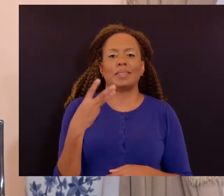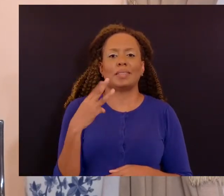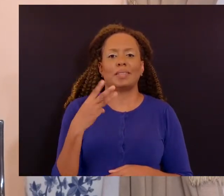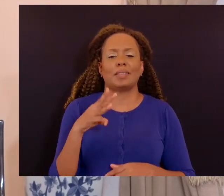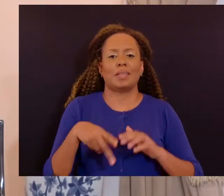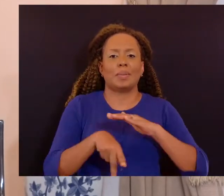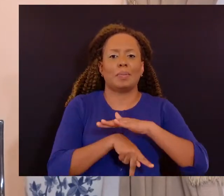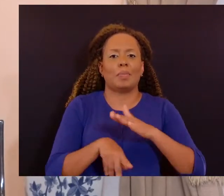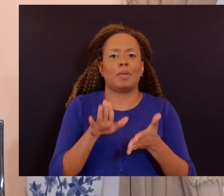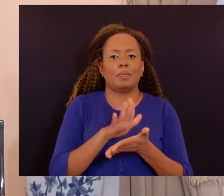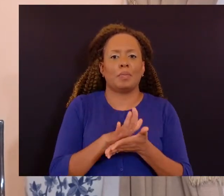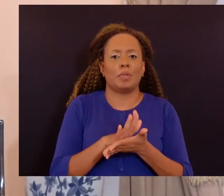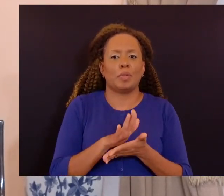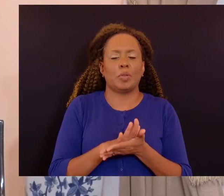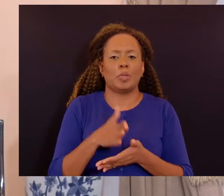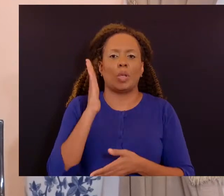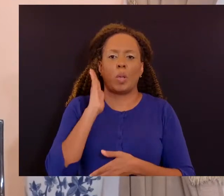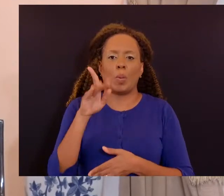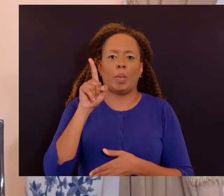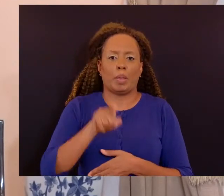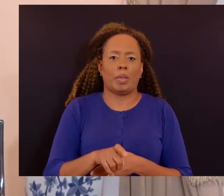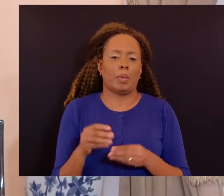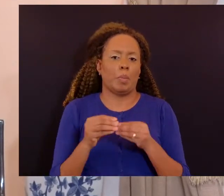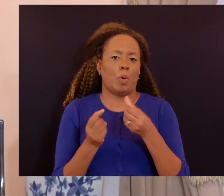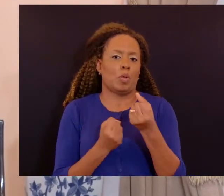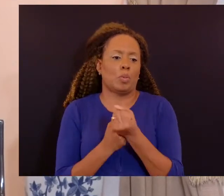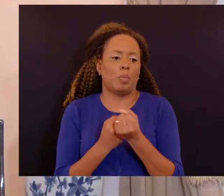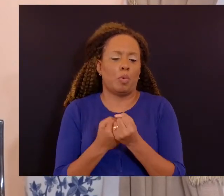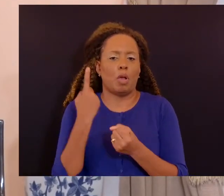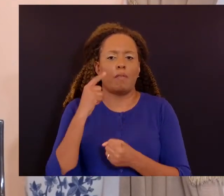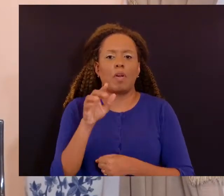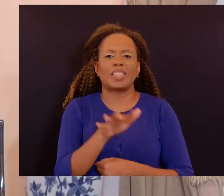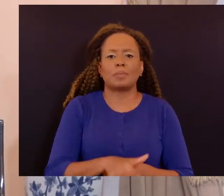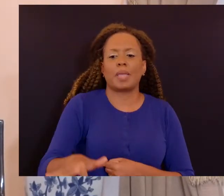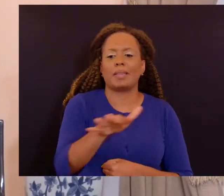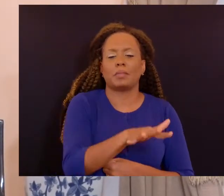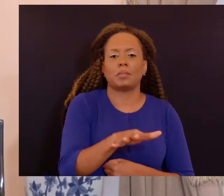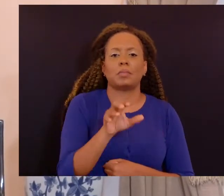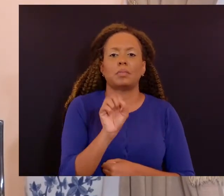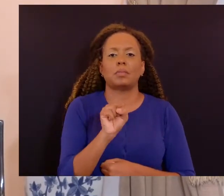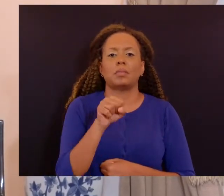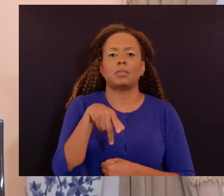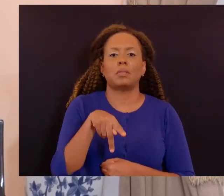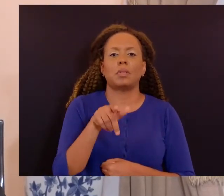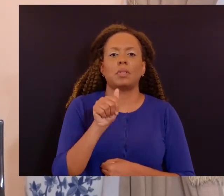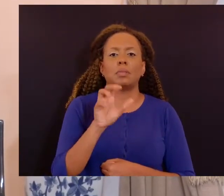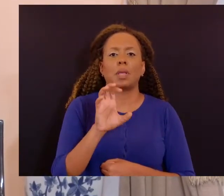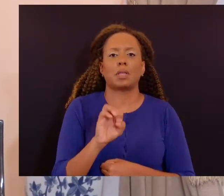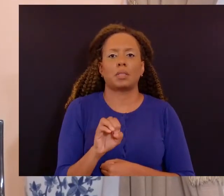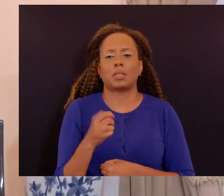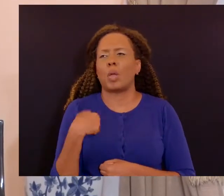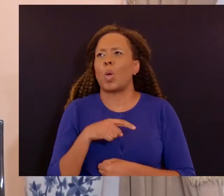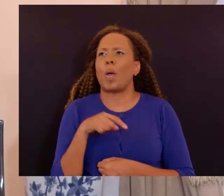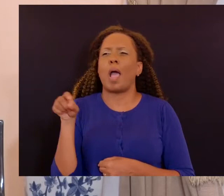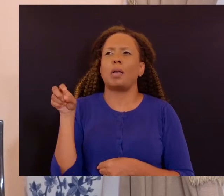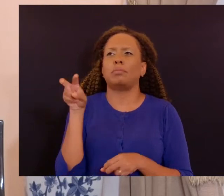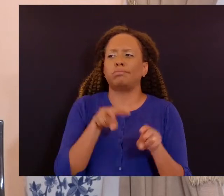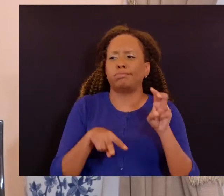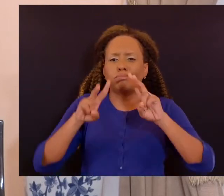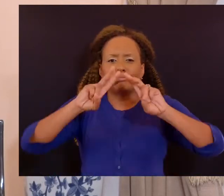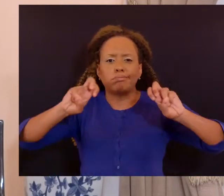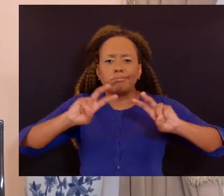will require some level of support in terms of space. We've juggled the numbers. Dr. Denny and the team have been working to